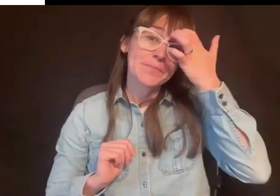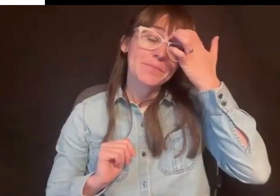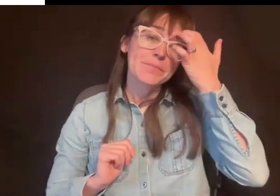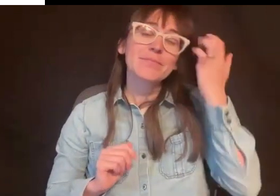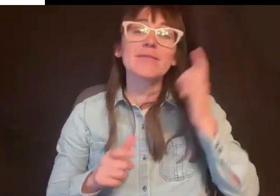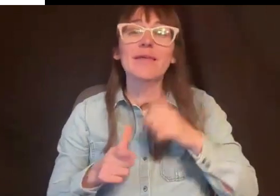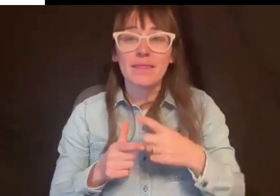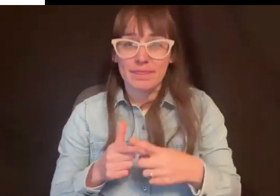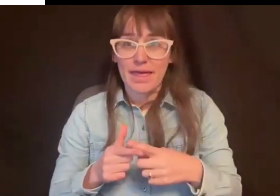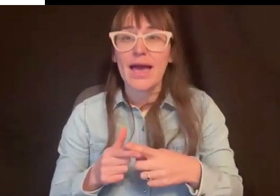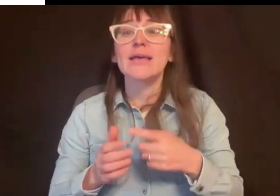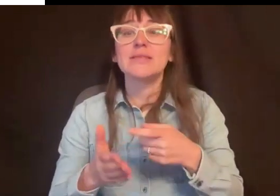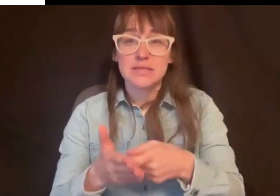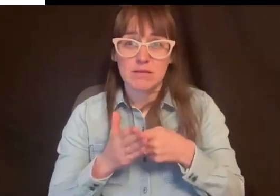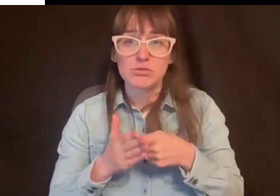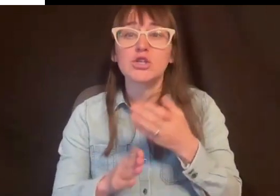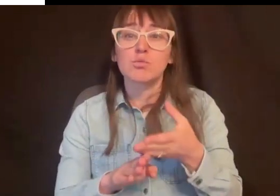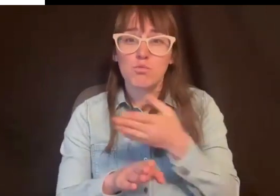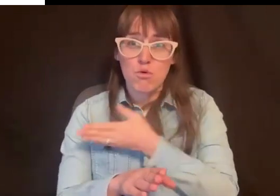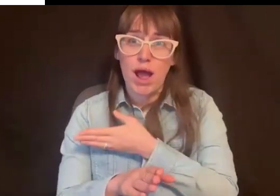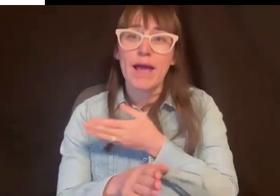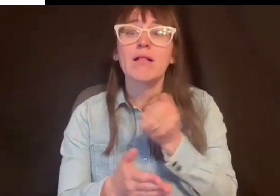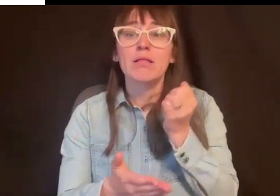to prior approval under Section 212.